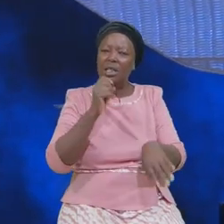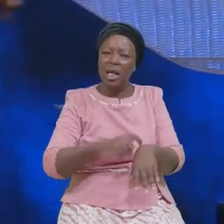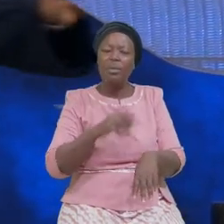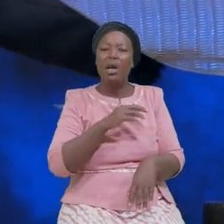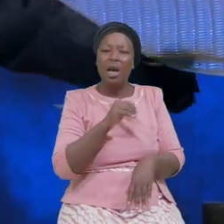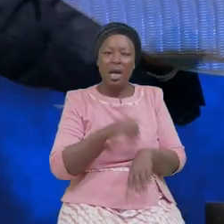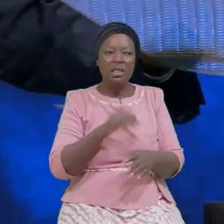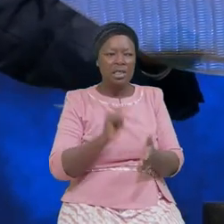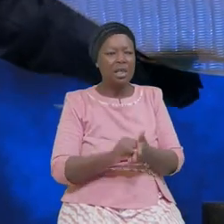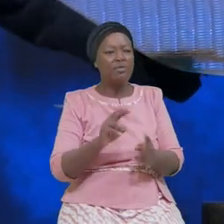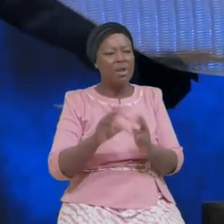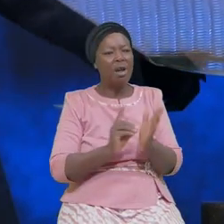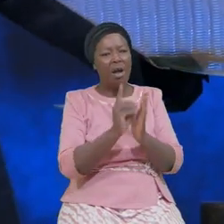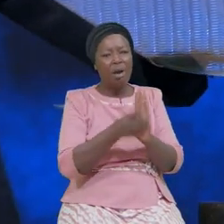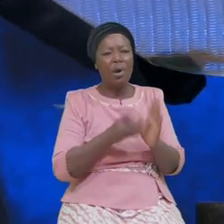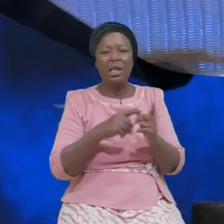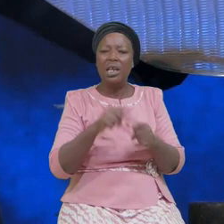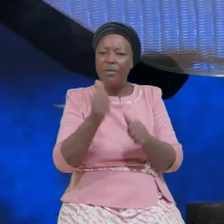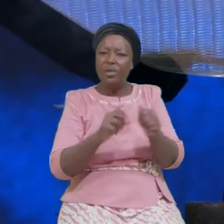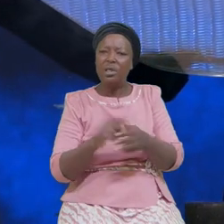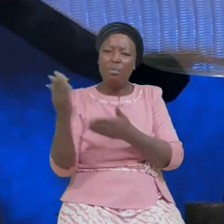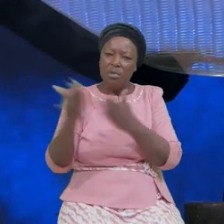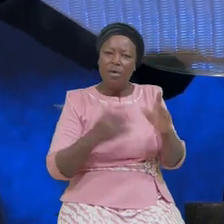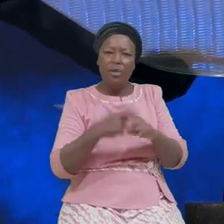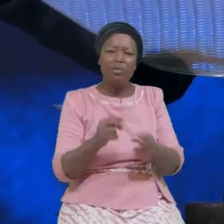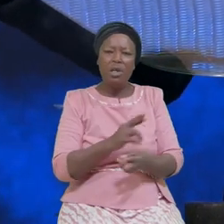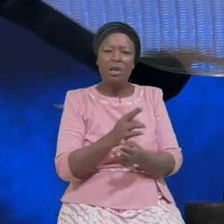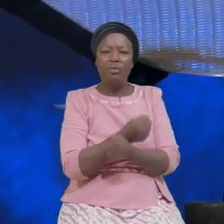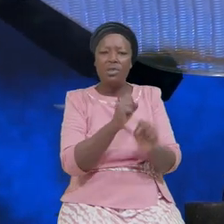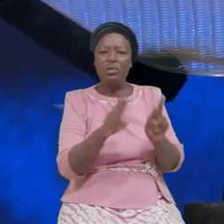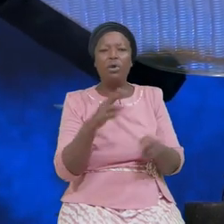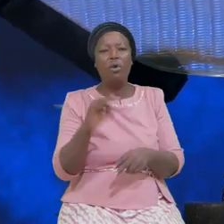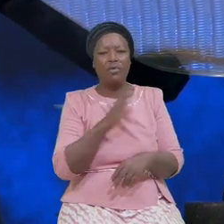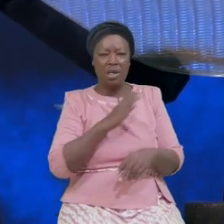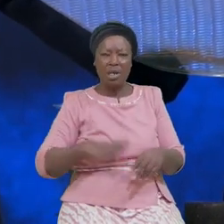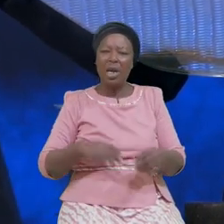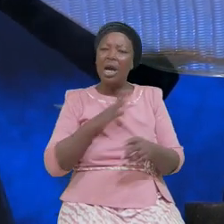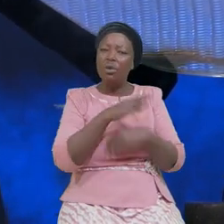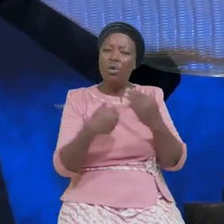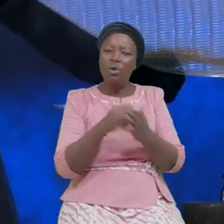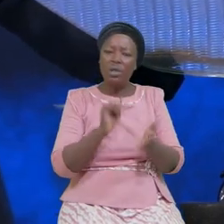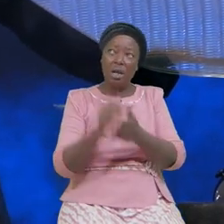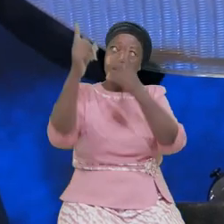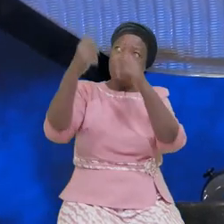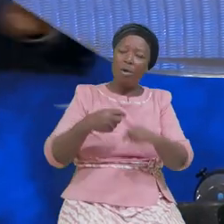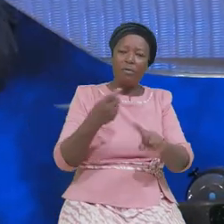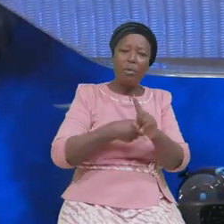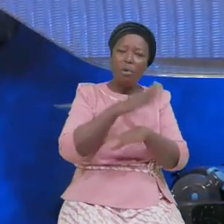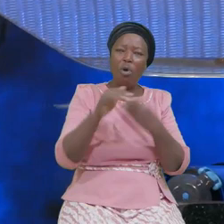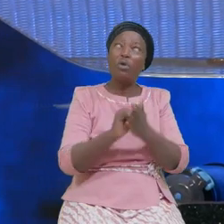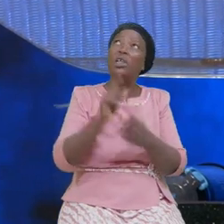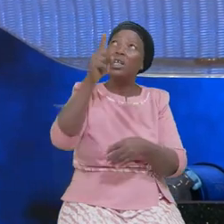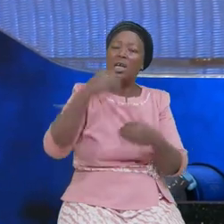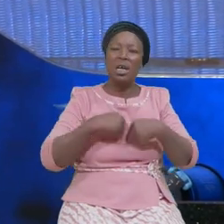that hour. And everything comes from the redemption of Christ. It comes from all he had paid for, everything he had